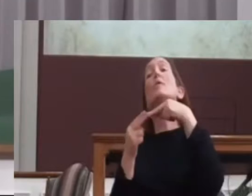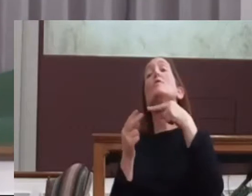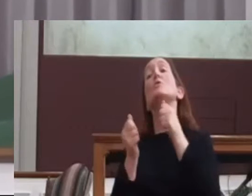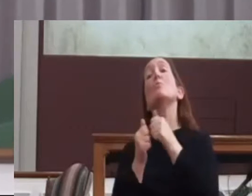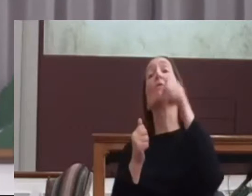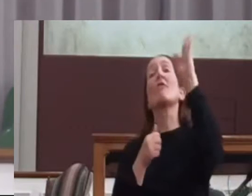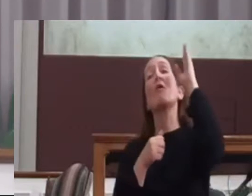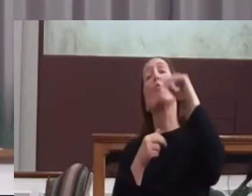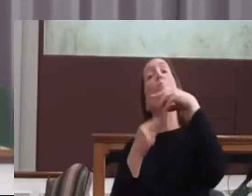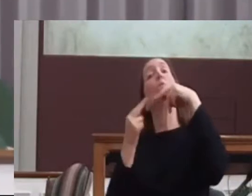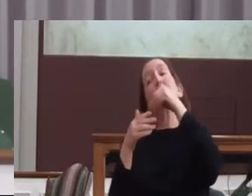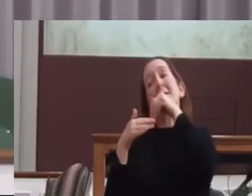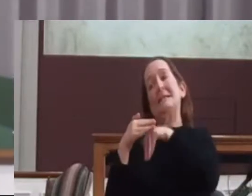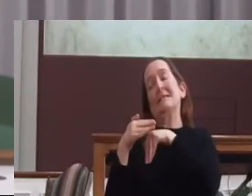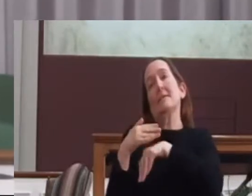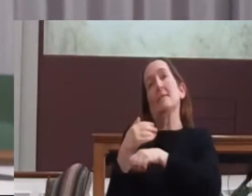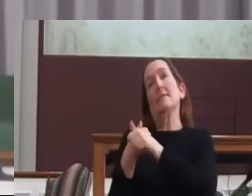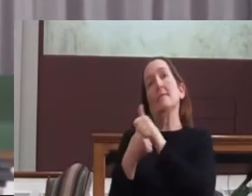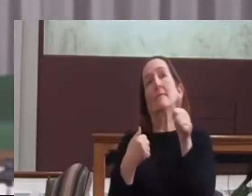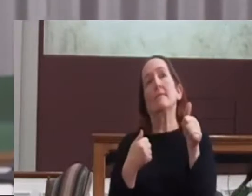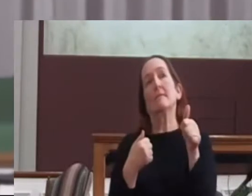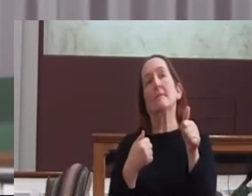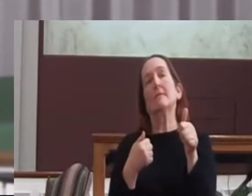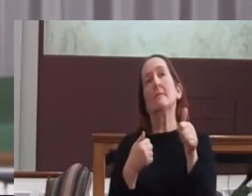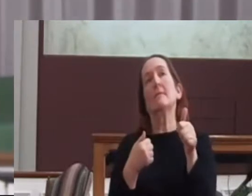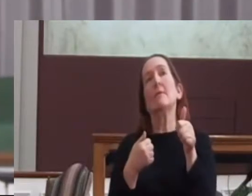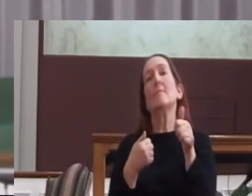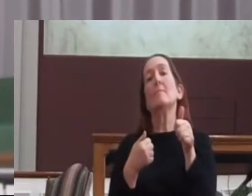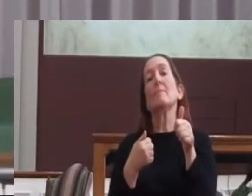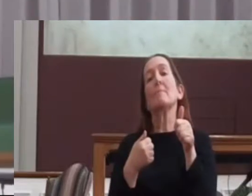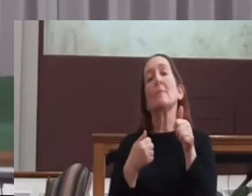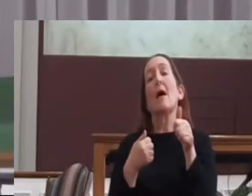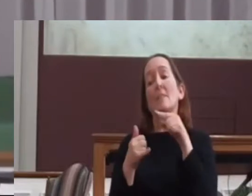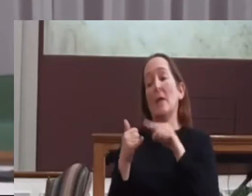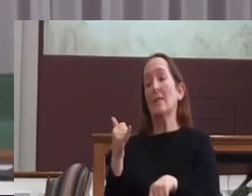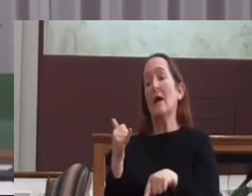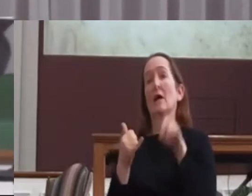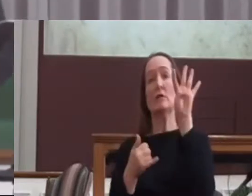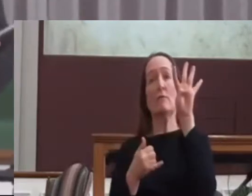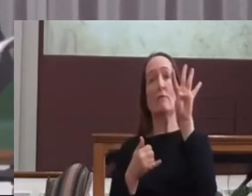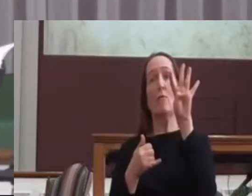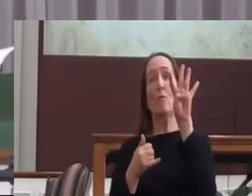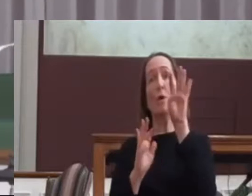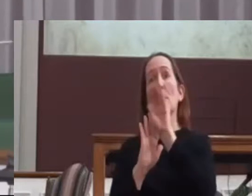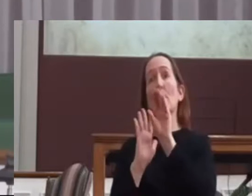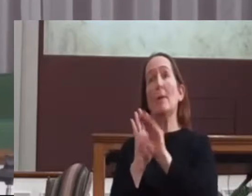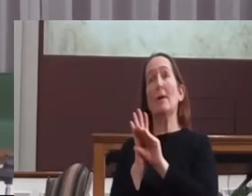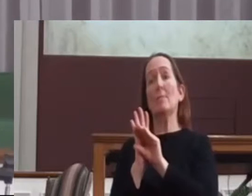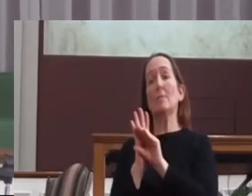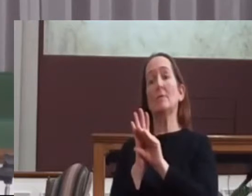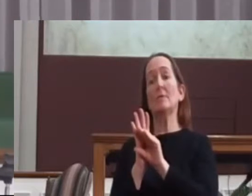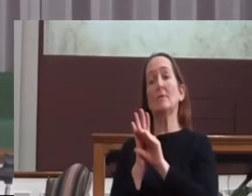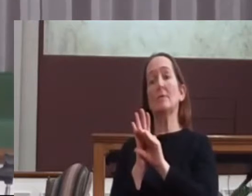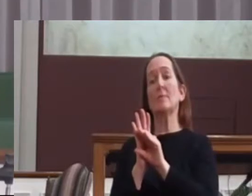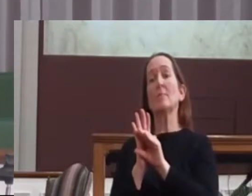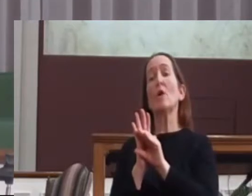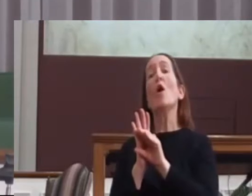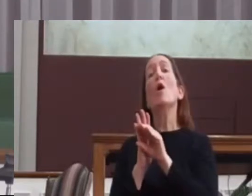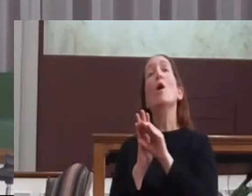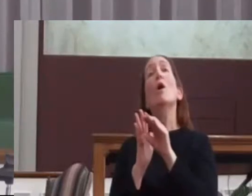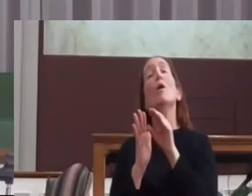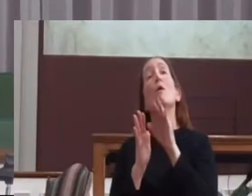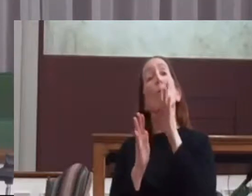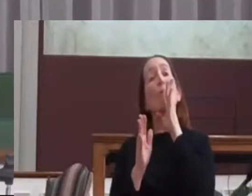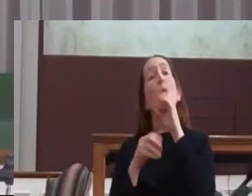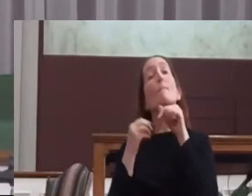That's what you need to do from within. It's about a relationship within. The remaining 4 deal